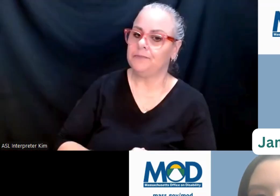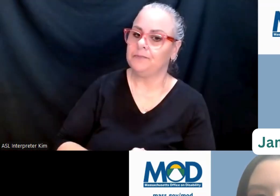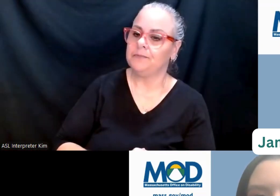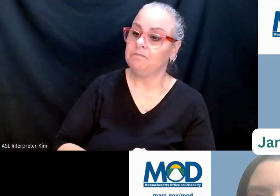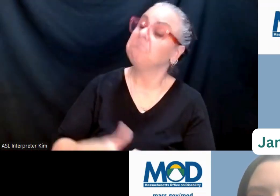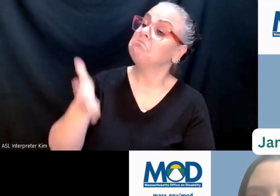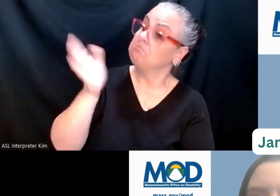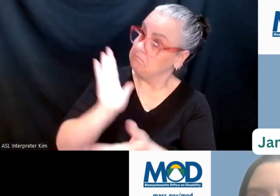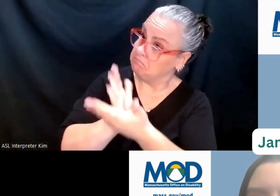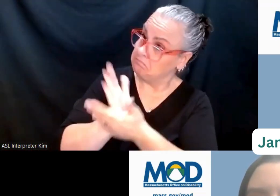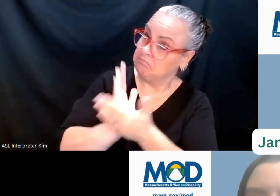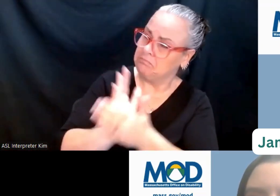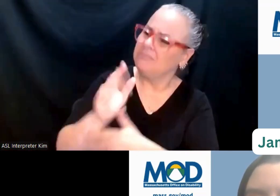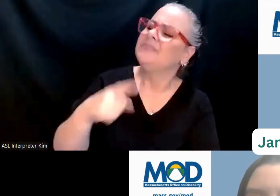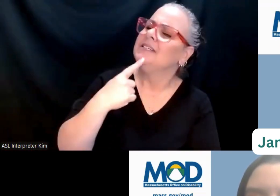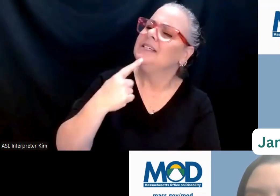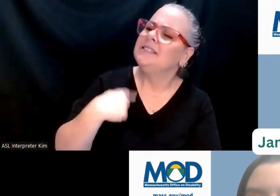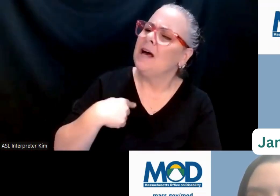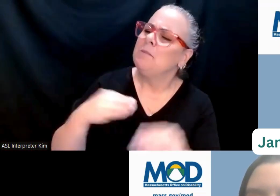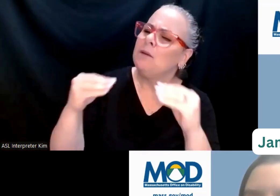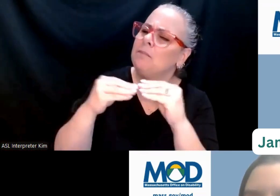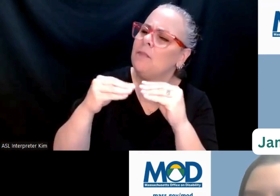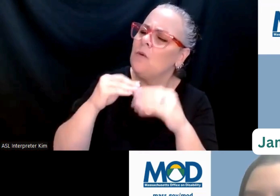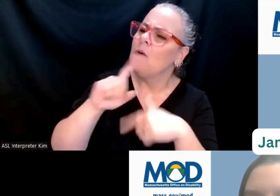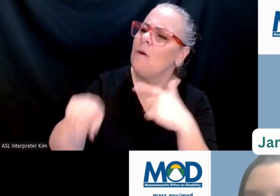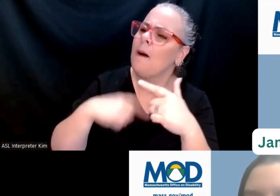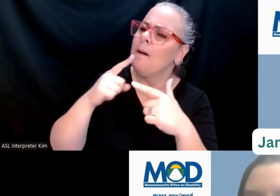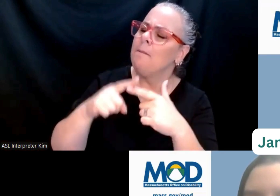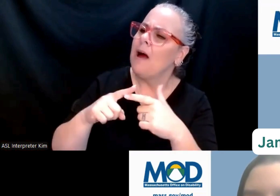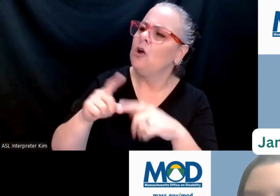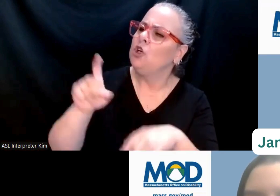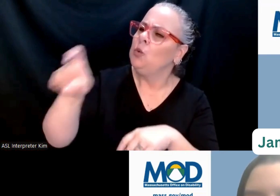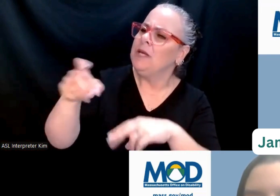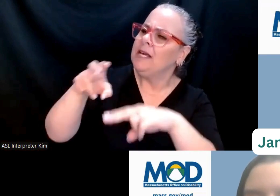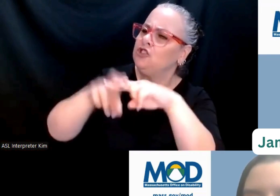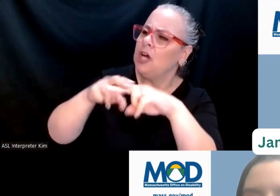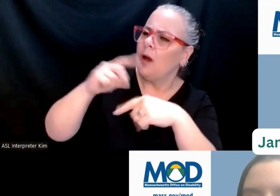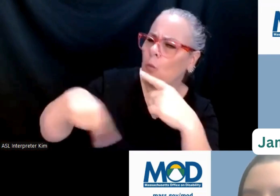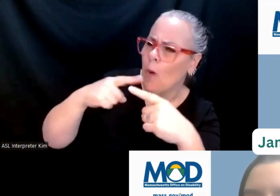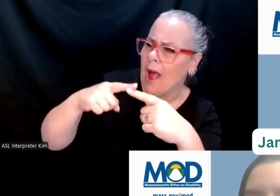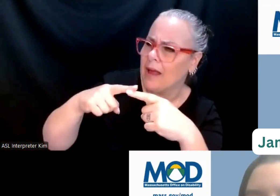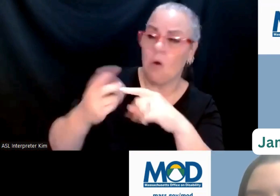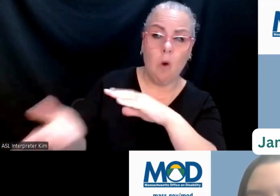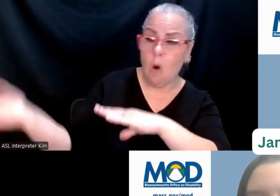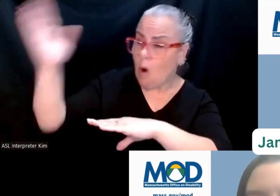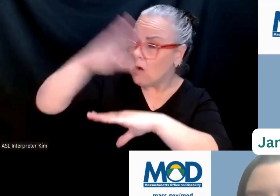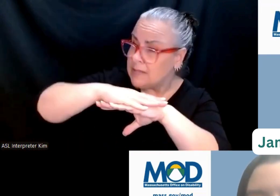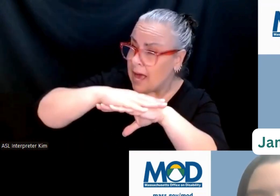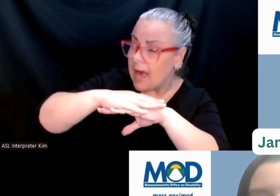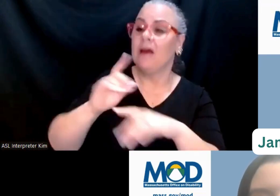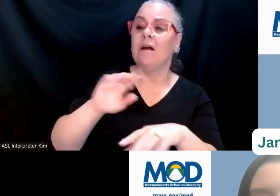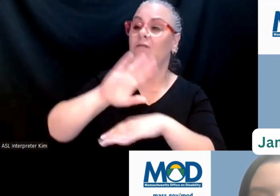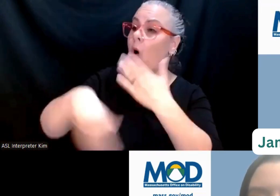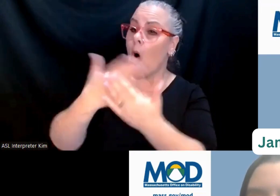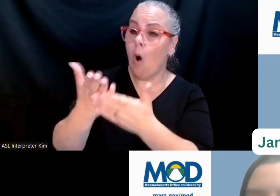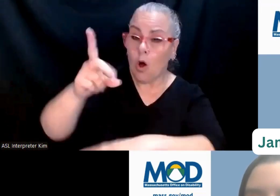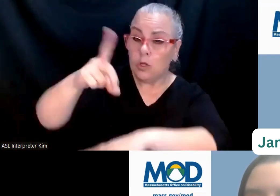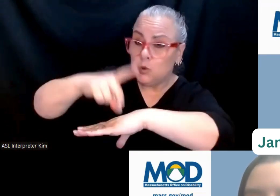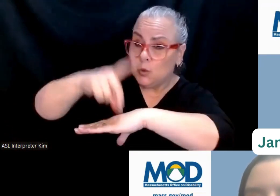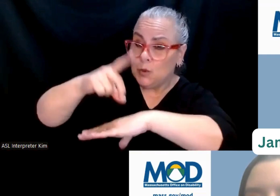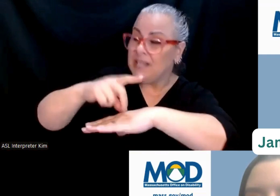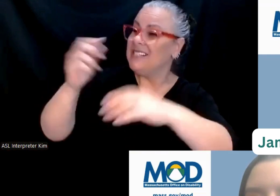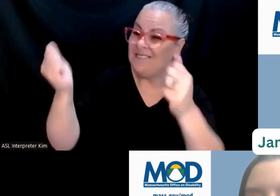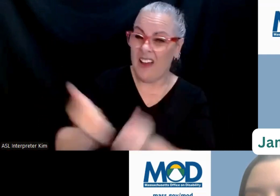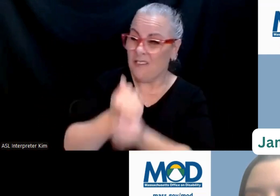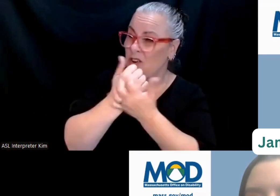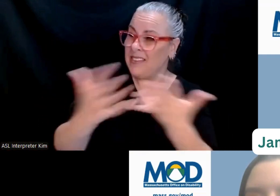All right, so can you tell me a little bit more about when and where you would need the chair? Do you need it for all of the job tasks that we talked about throughout the whole day